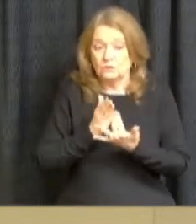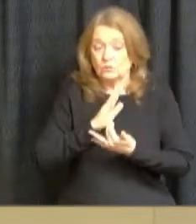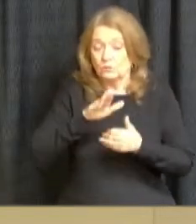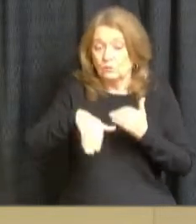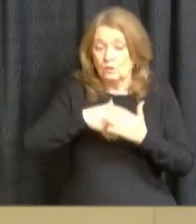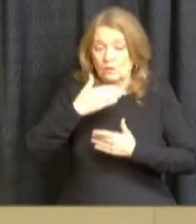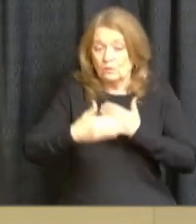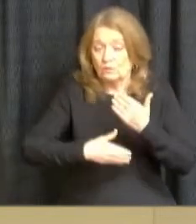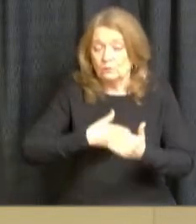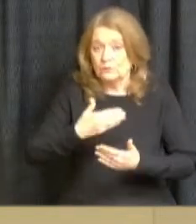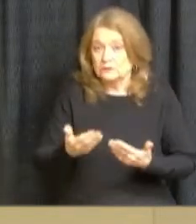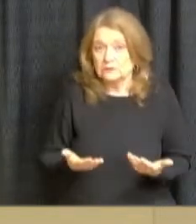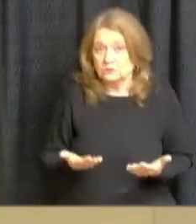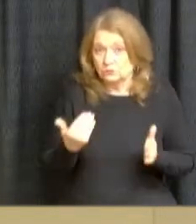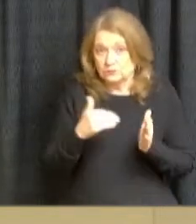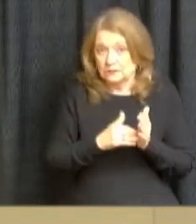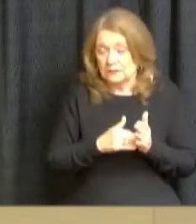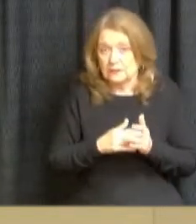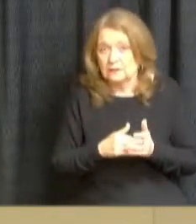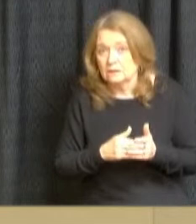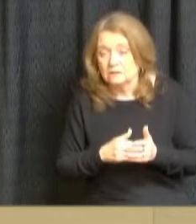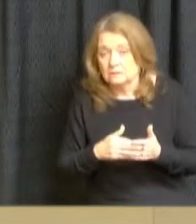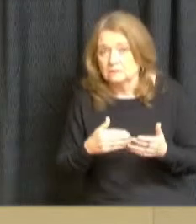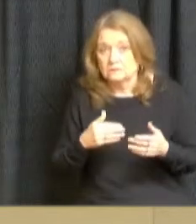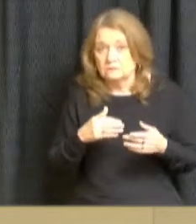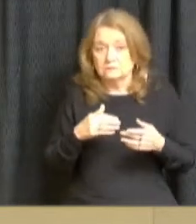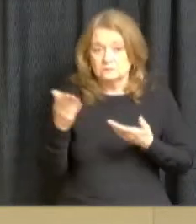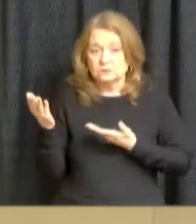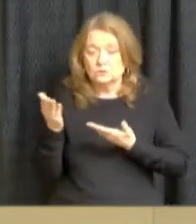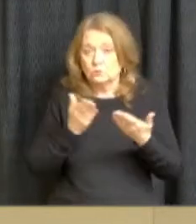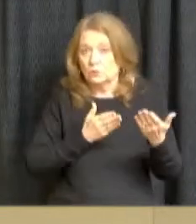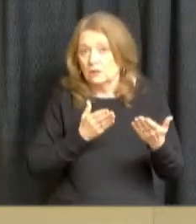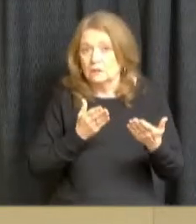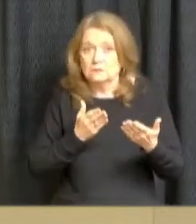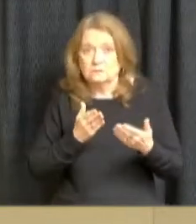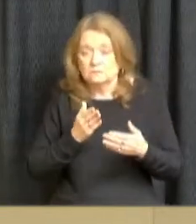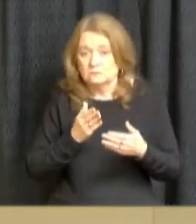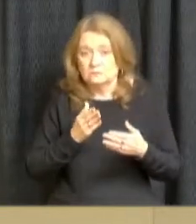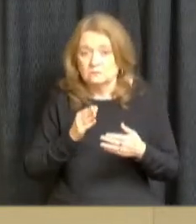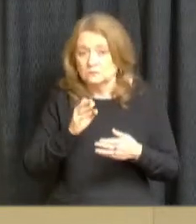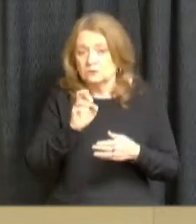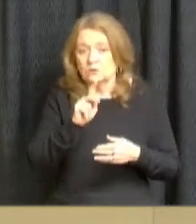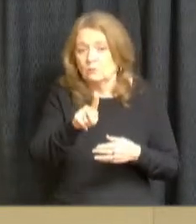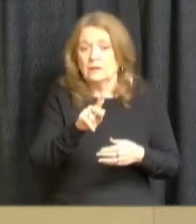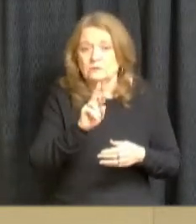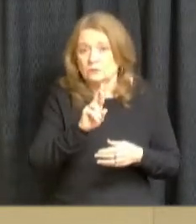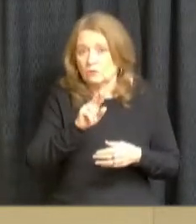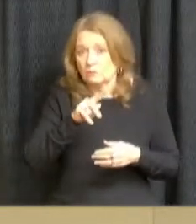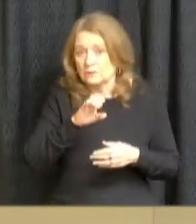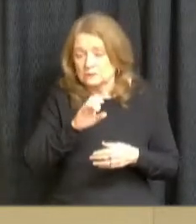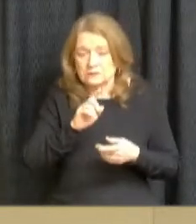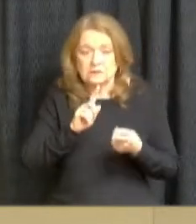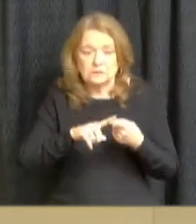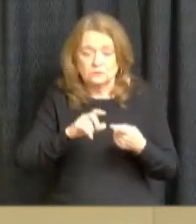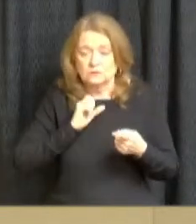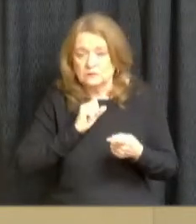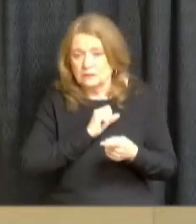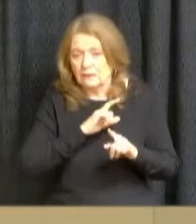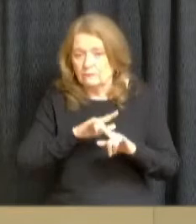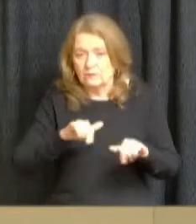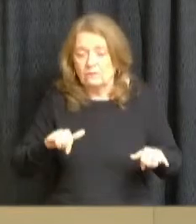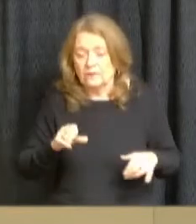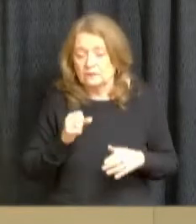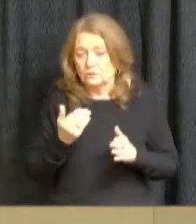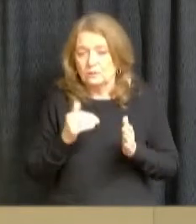of the procedures again to bring it, to go back to the RPC, go through the staff and all of that.